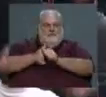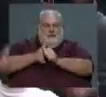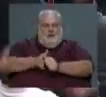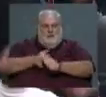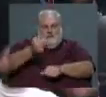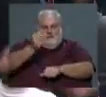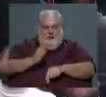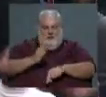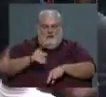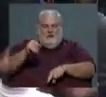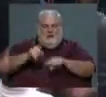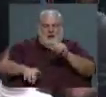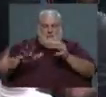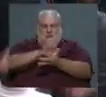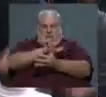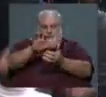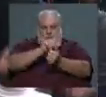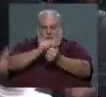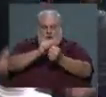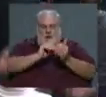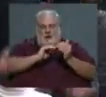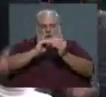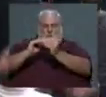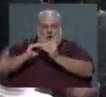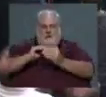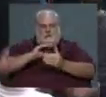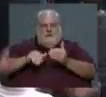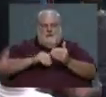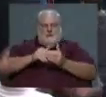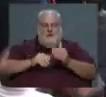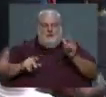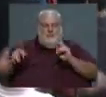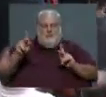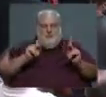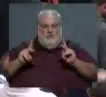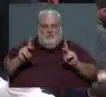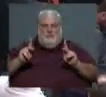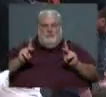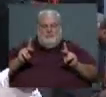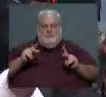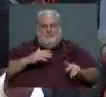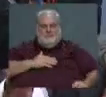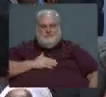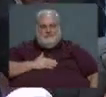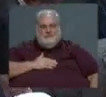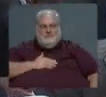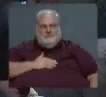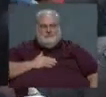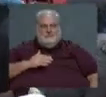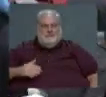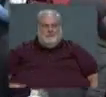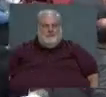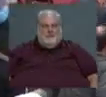nation, under God, indivisible, with liberty and justice for all.